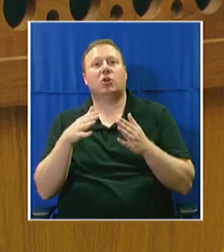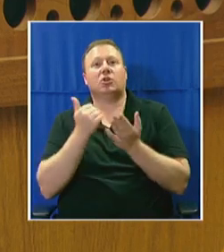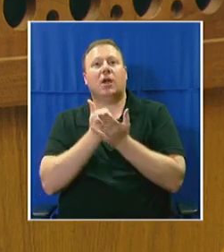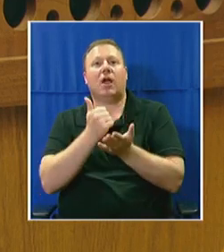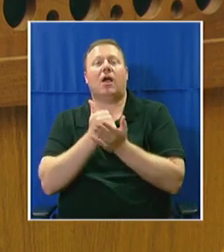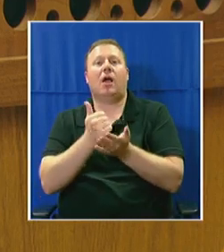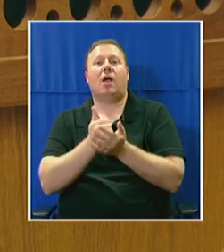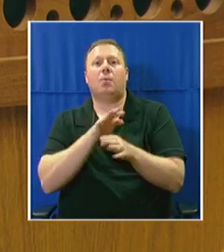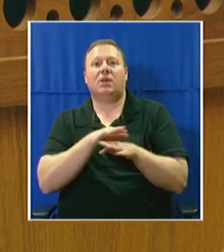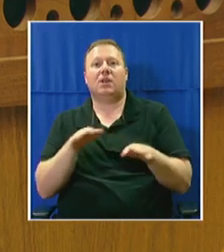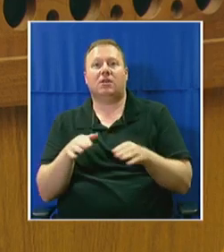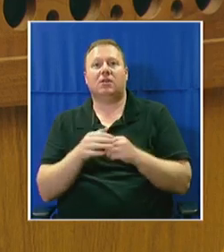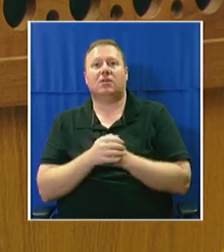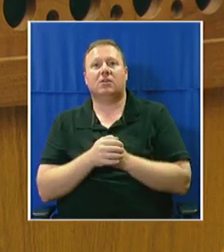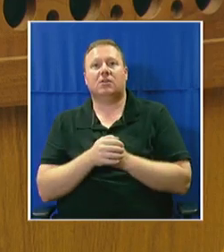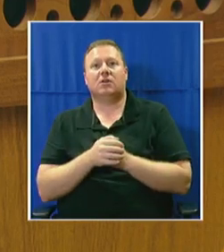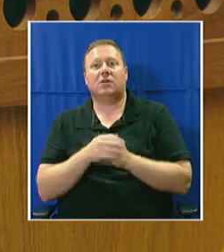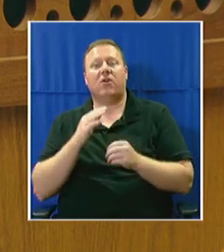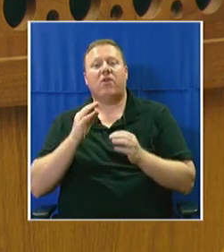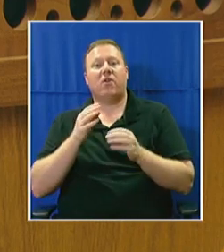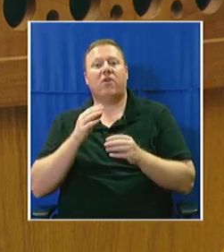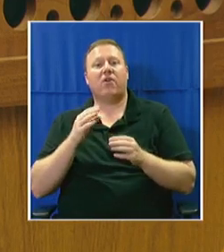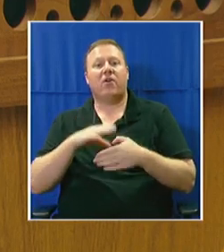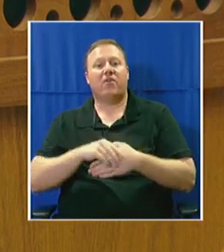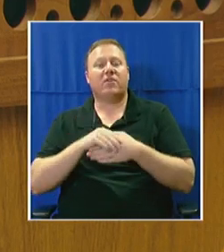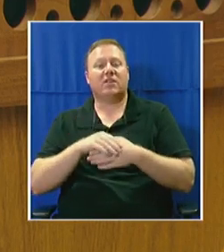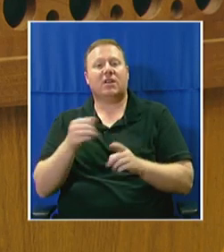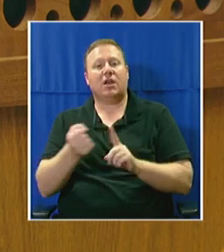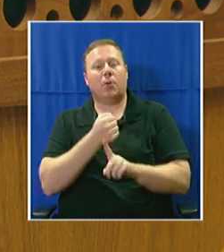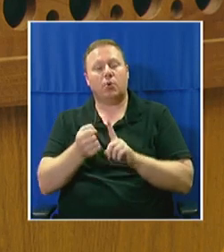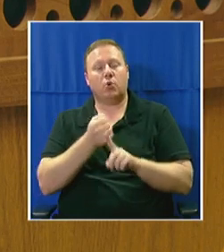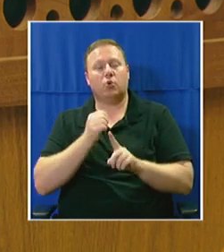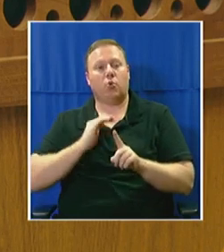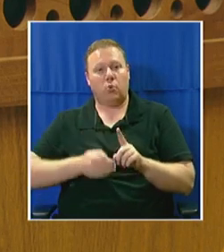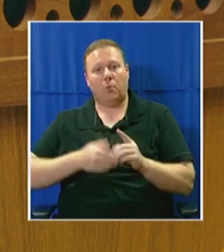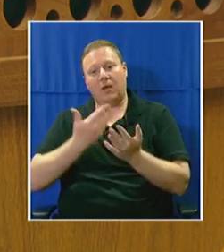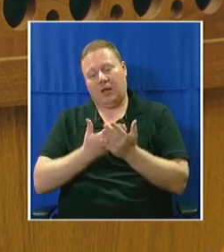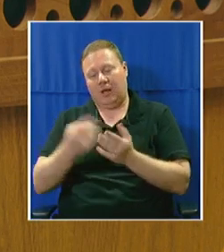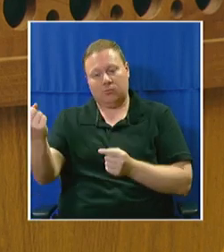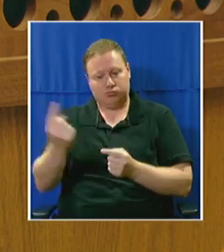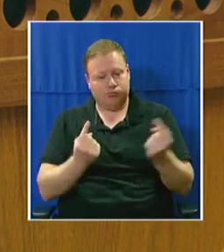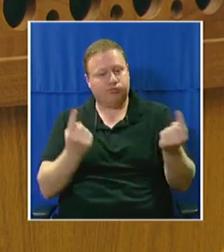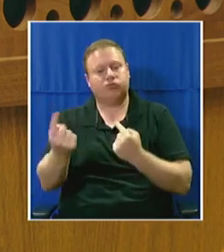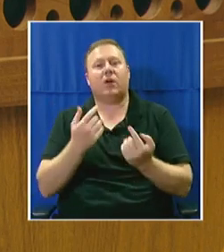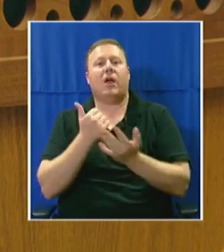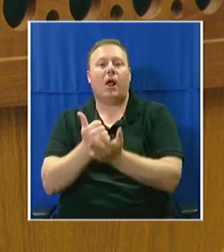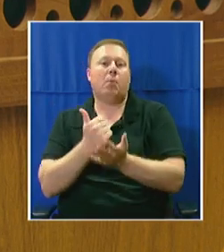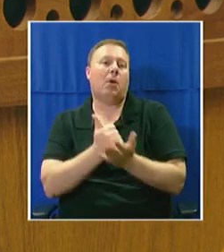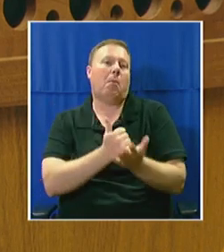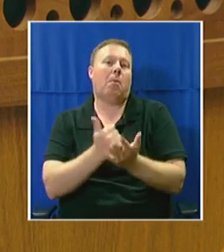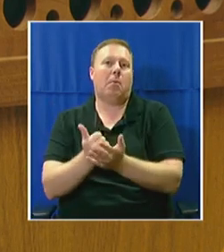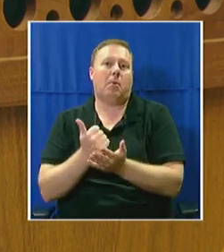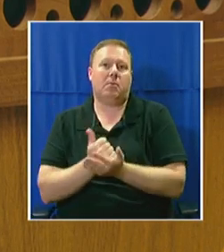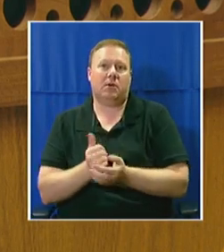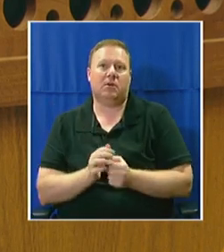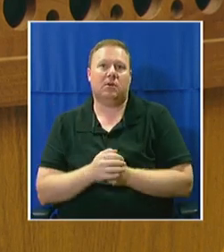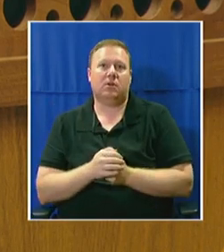that aljama asks aljama has started a gender strengthening mechanism Des at its national